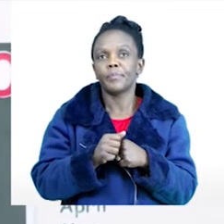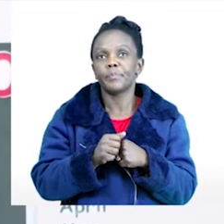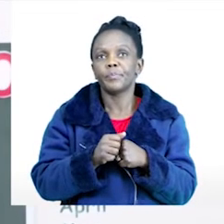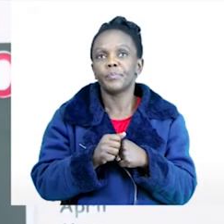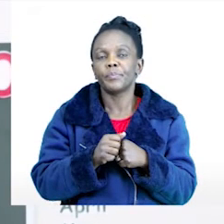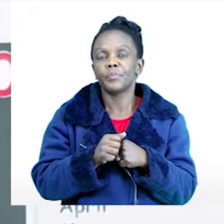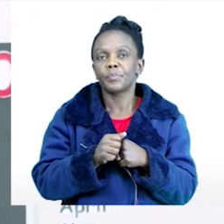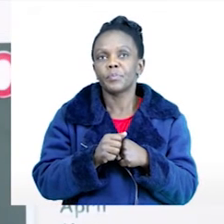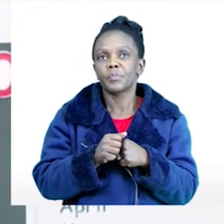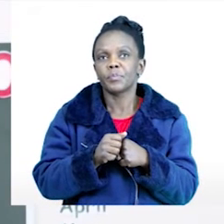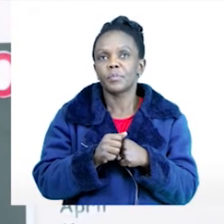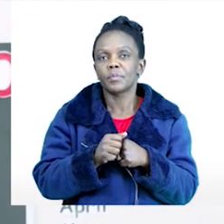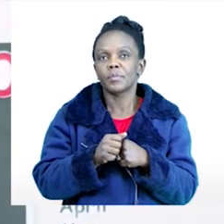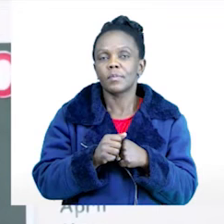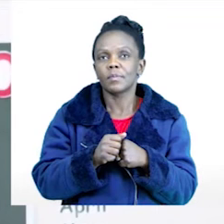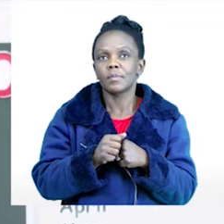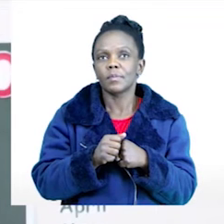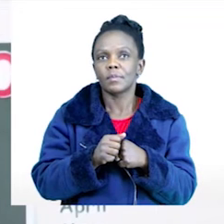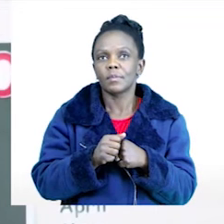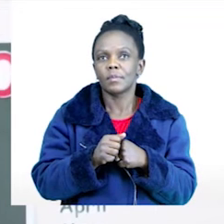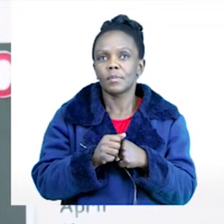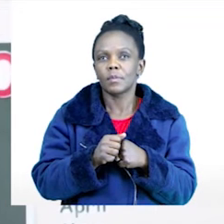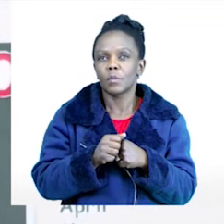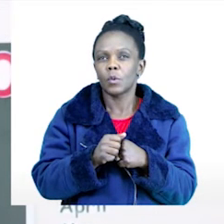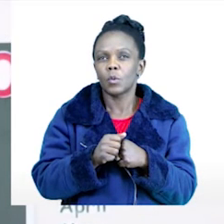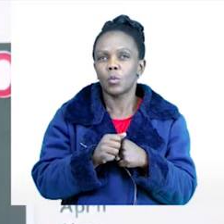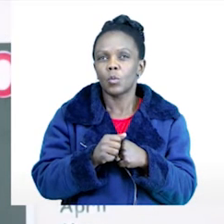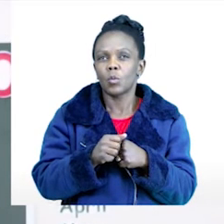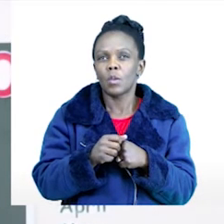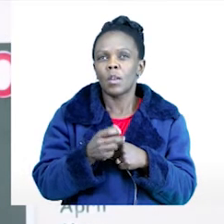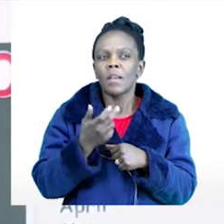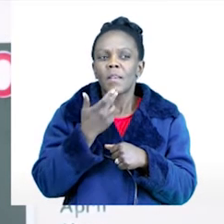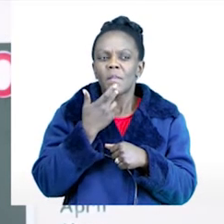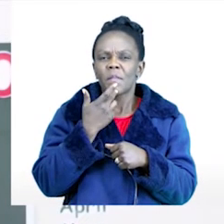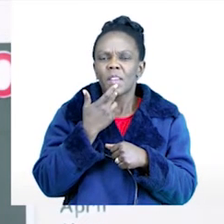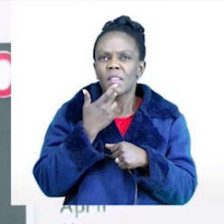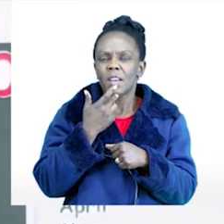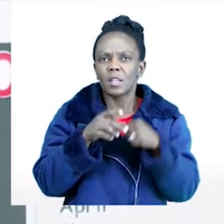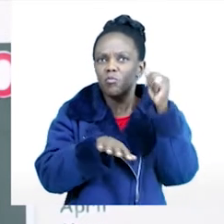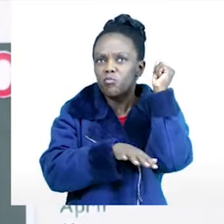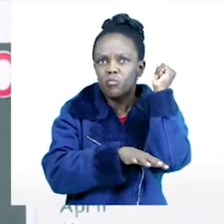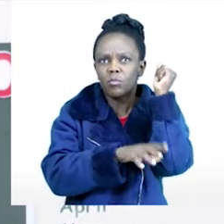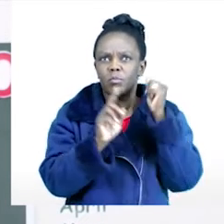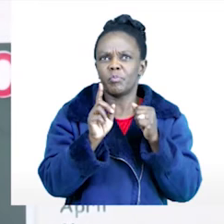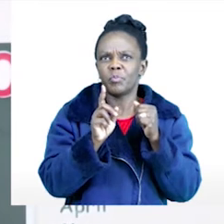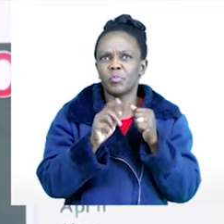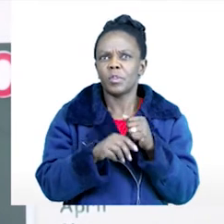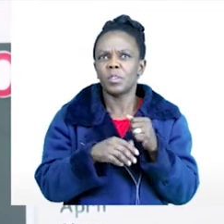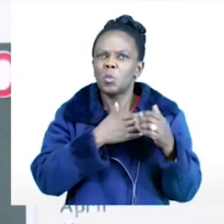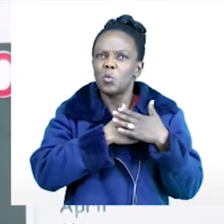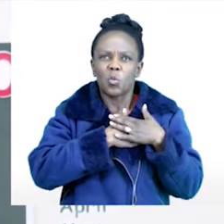is. I want you to tell the person at home what your favorite vegetable is. And remember, vegetables are very good for our